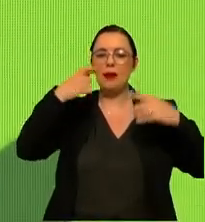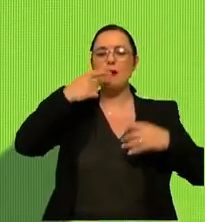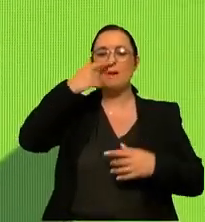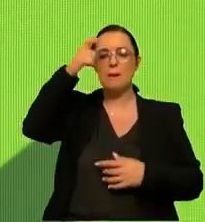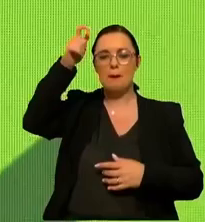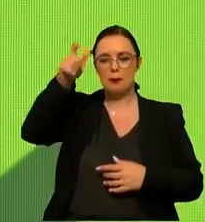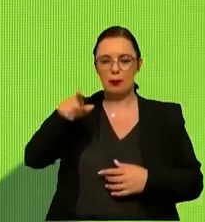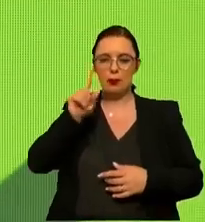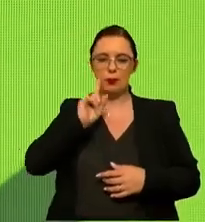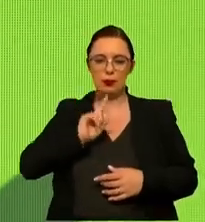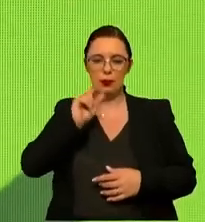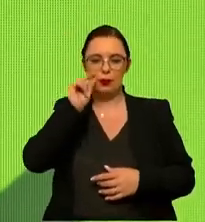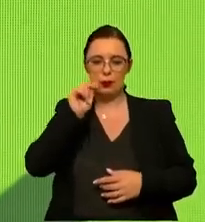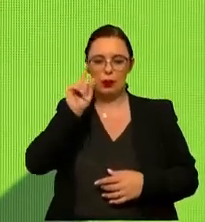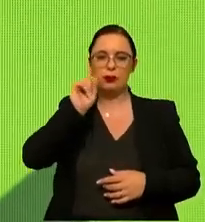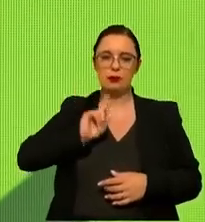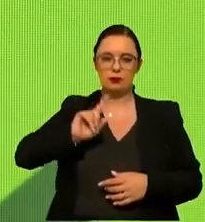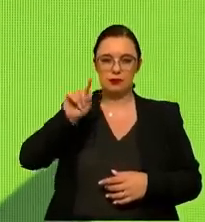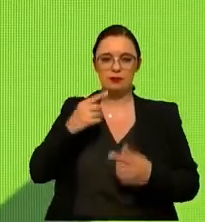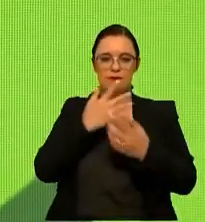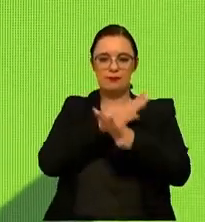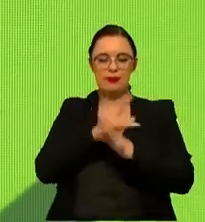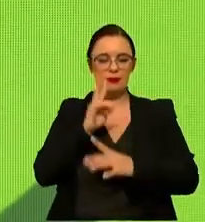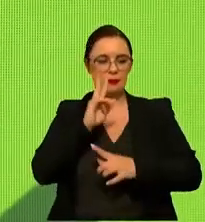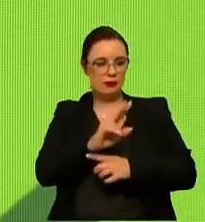up the first branch on fire for the first time.